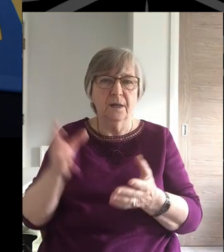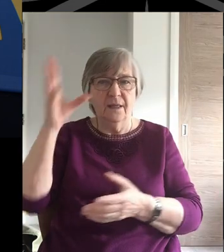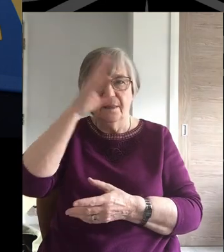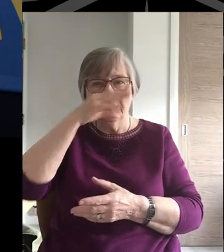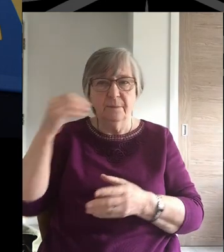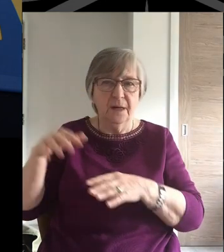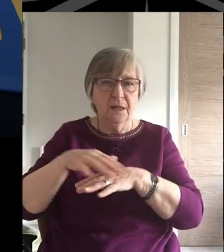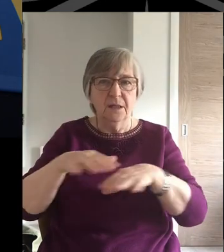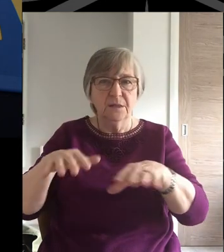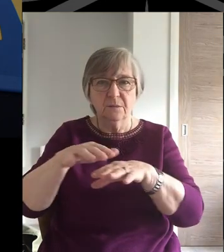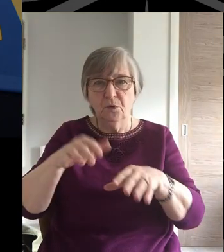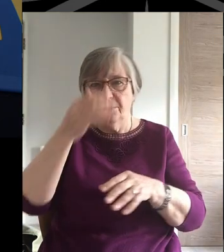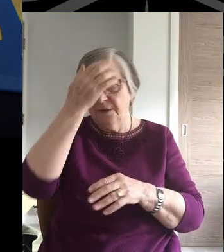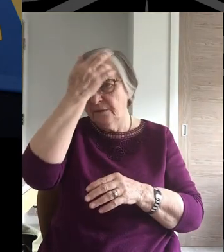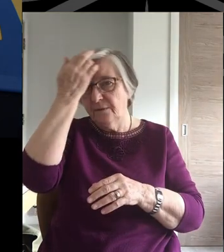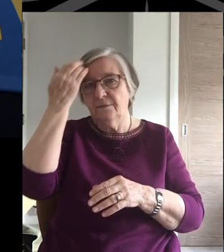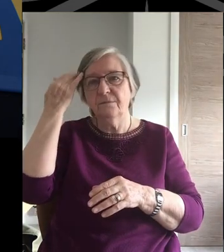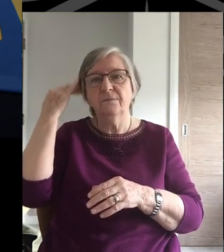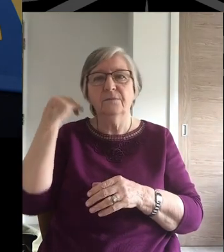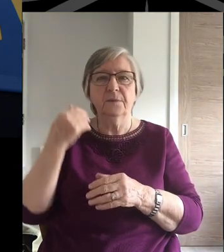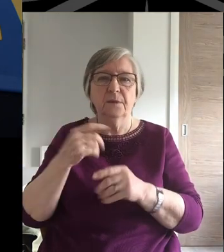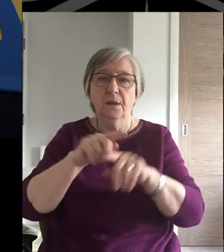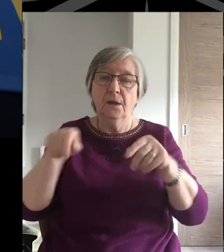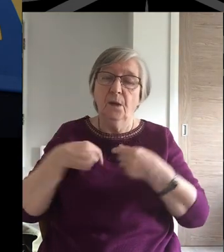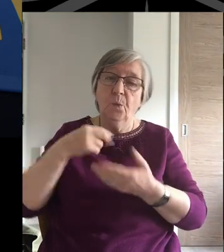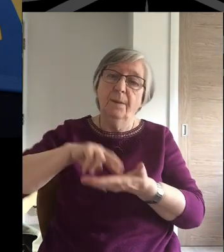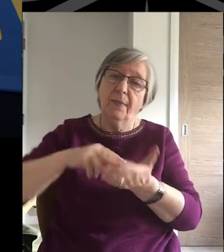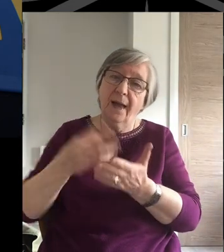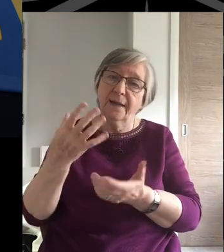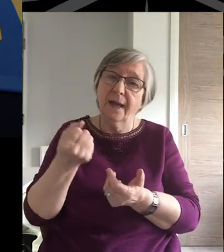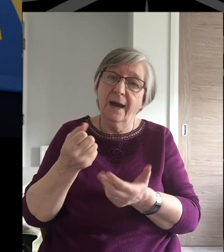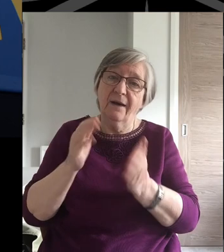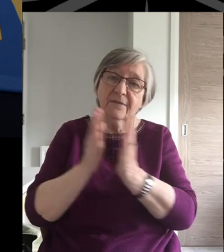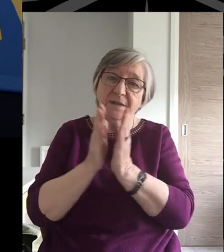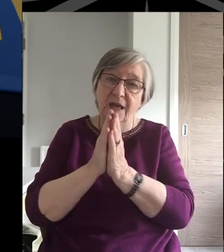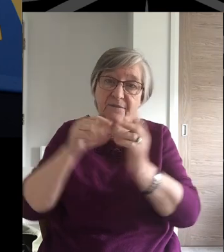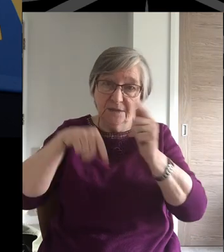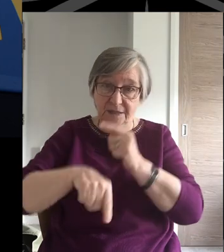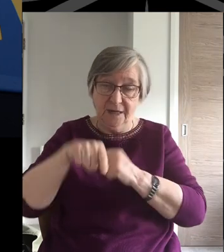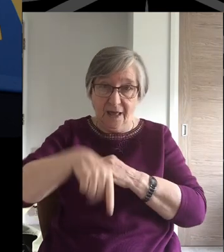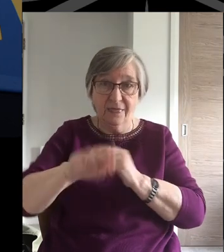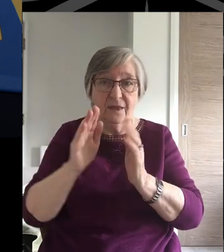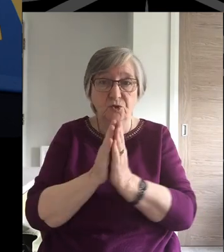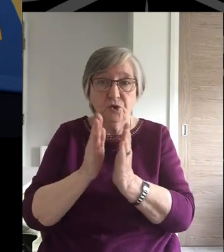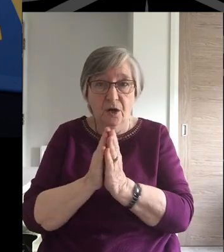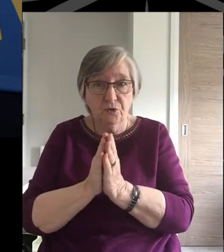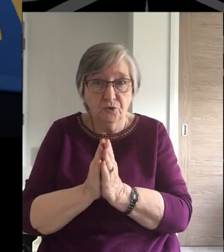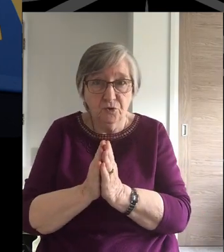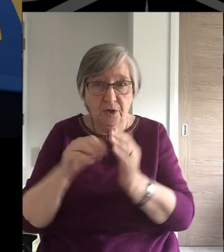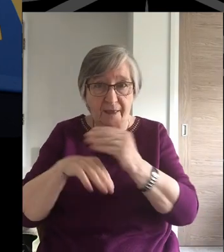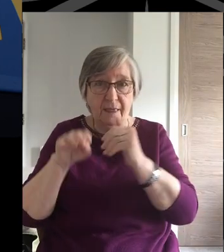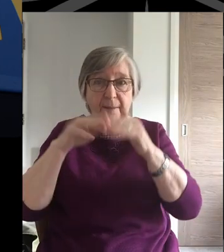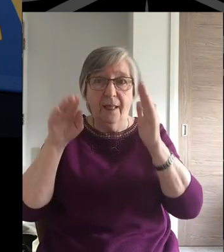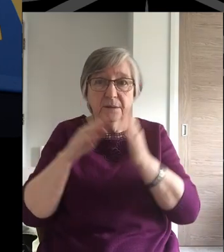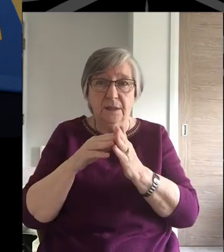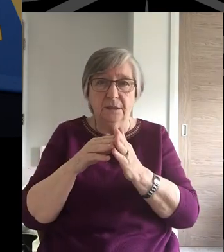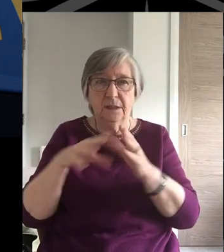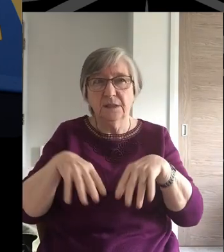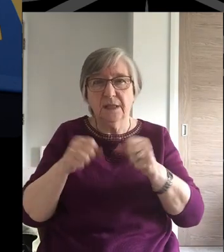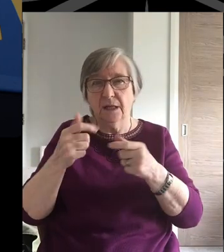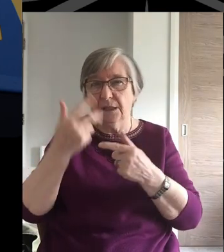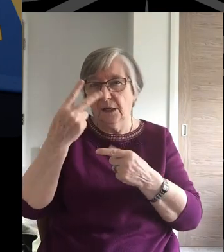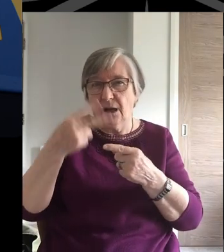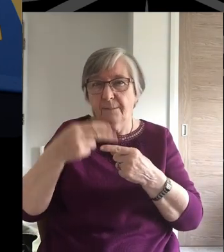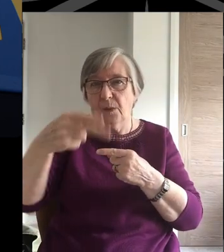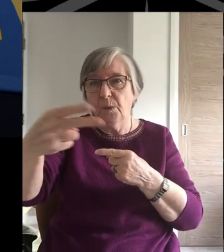to say to folks that we plan to have services back here in the building at Claremont, and starting from a couple of